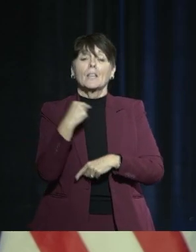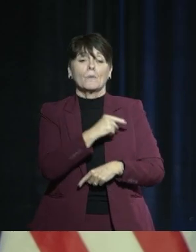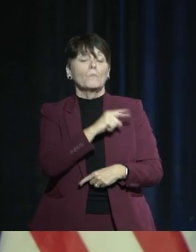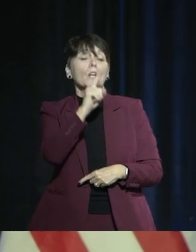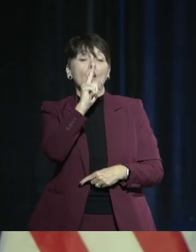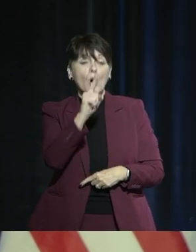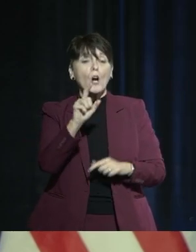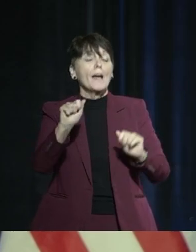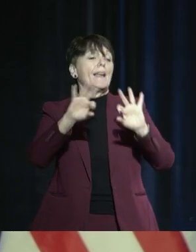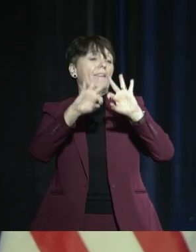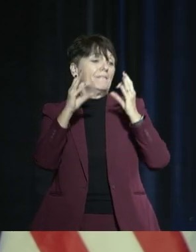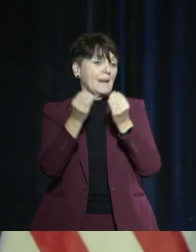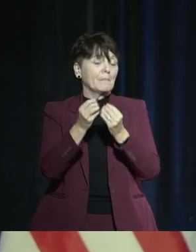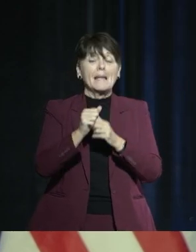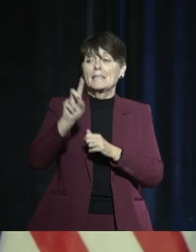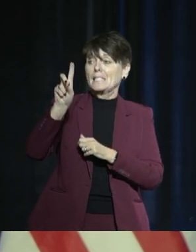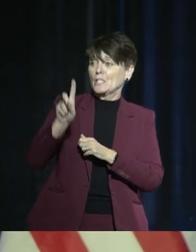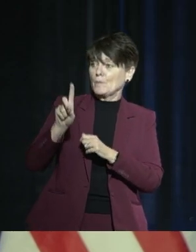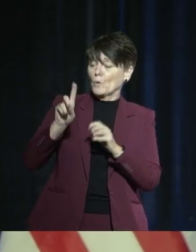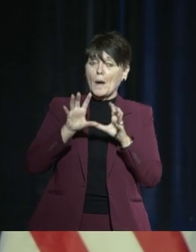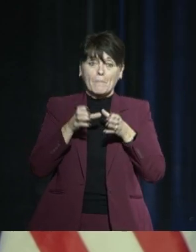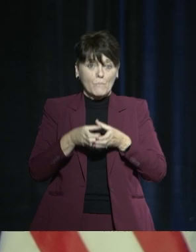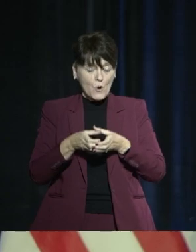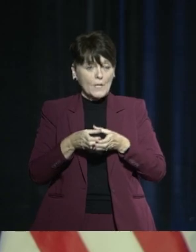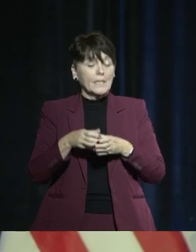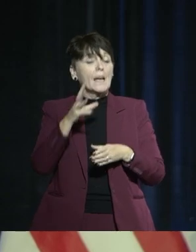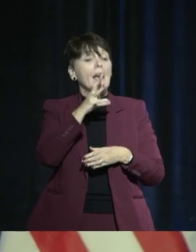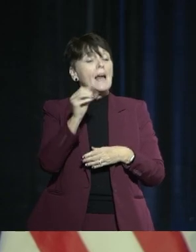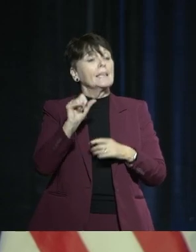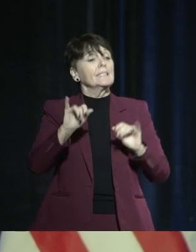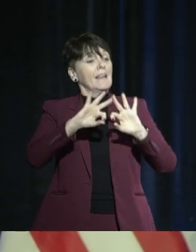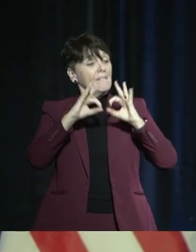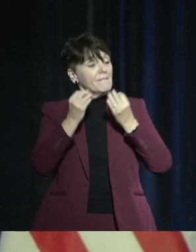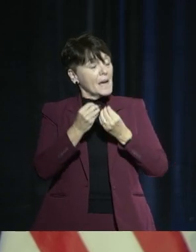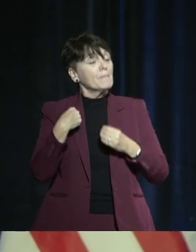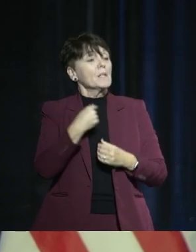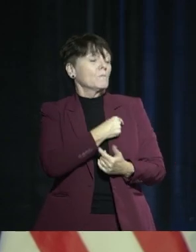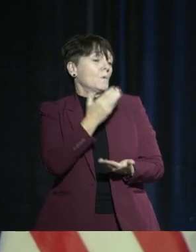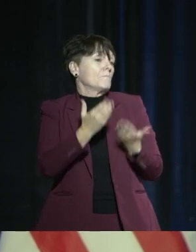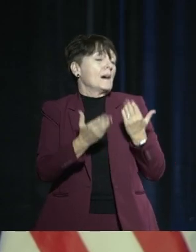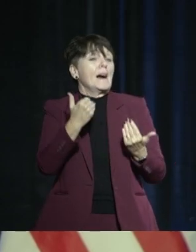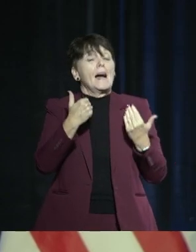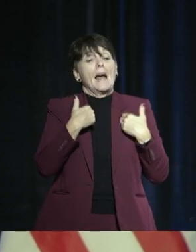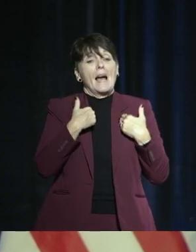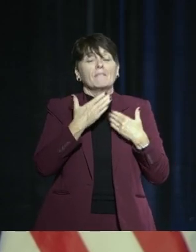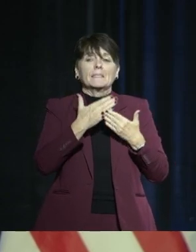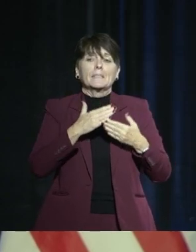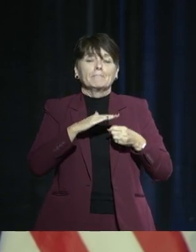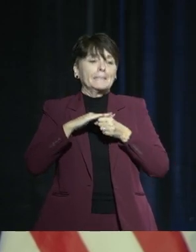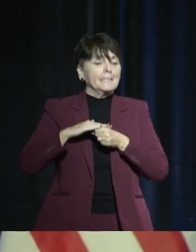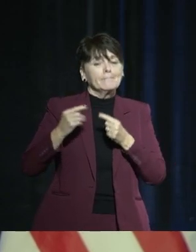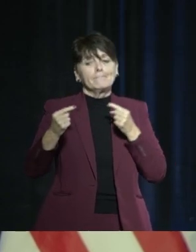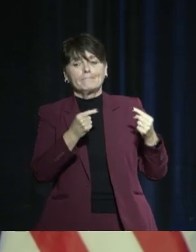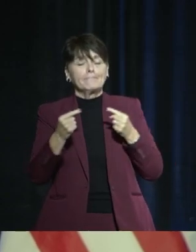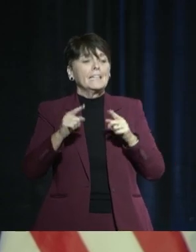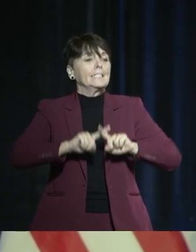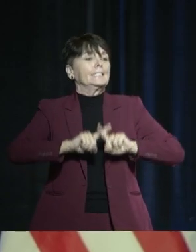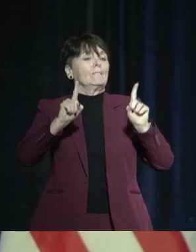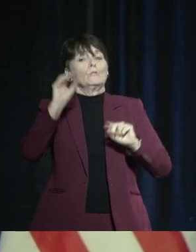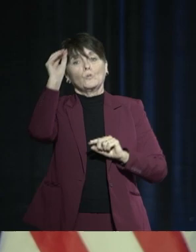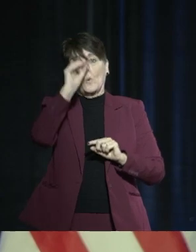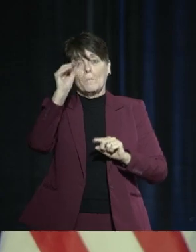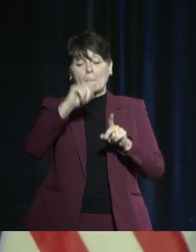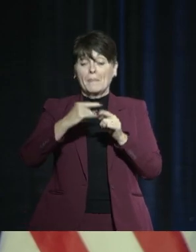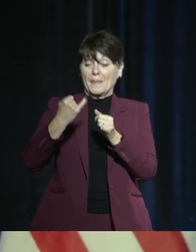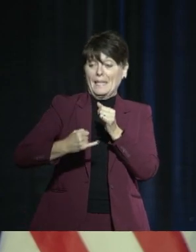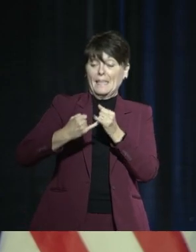a family in the Democratic Party. And as a family, we may have tension, differences of opinion, but at the end